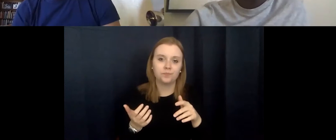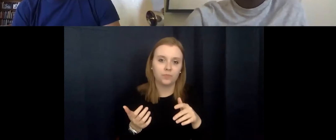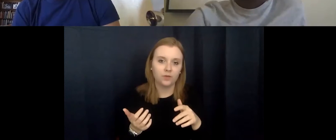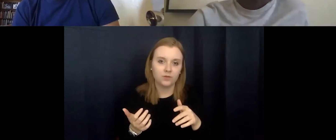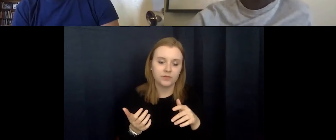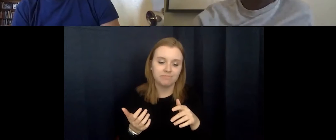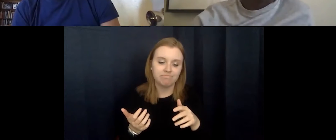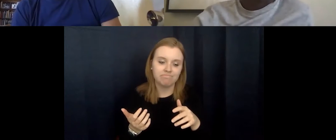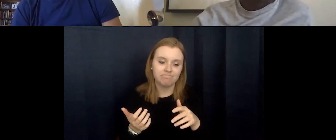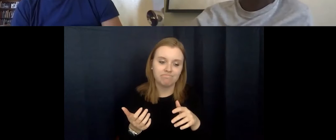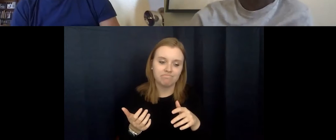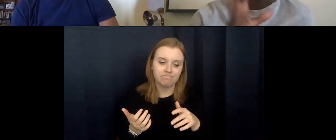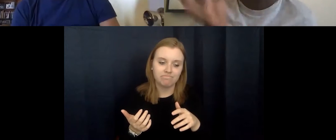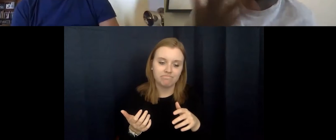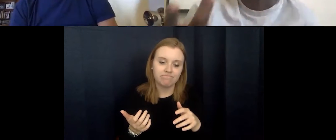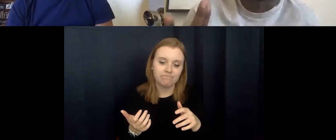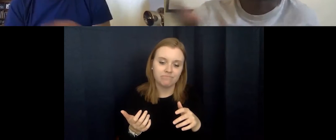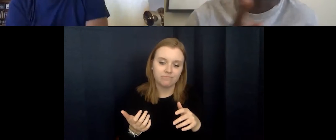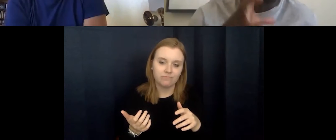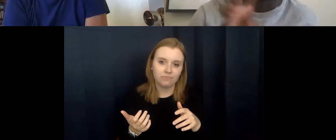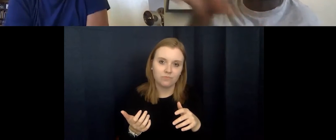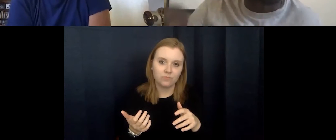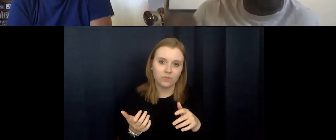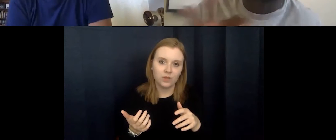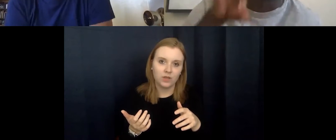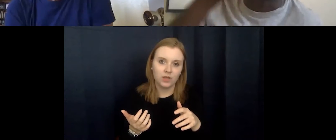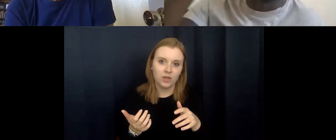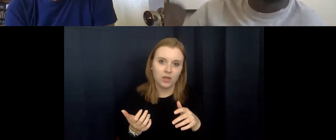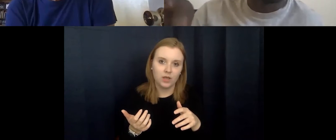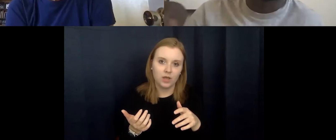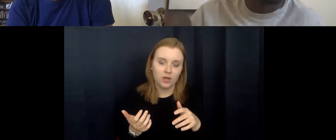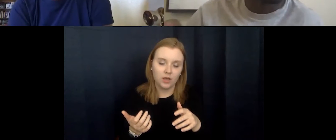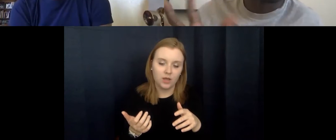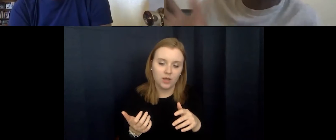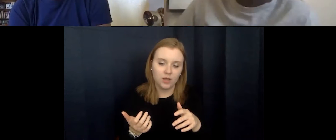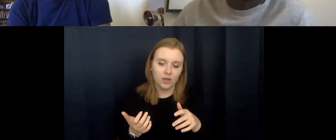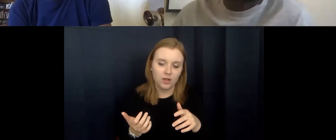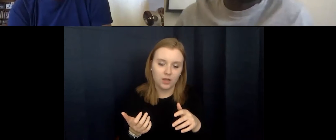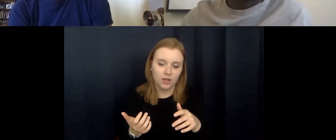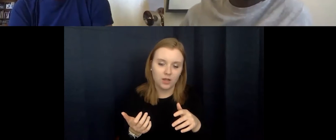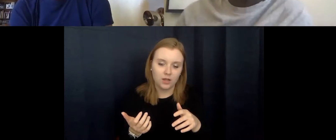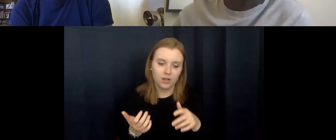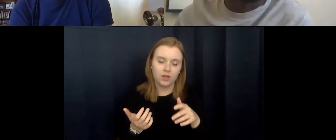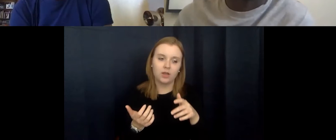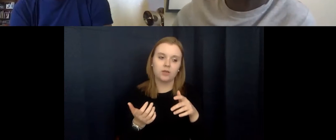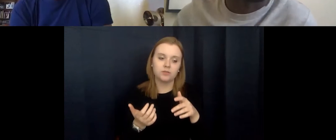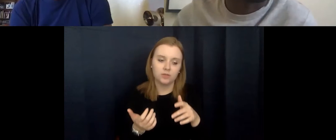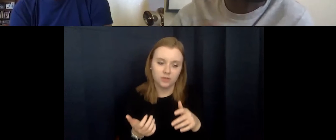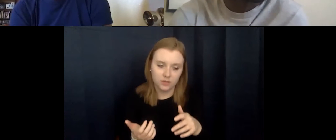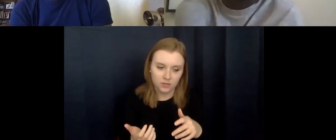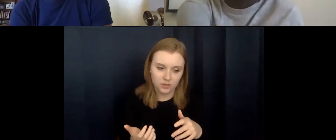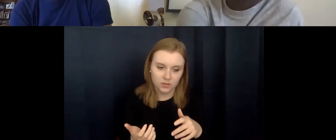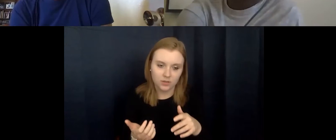Right. And or at least not the ghettoizing, but like it's only Sure. is particular and kind of only in a